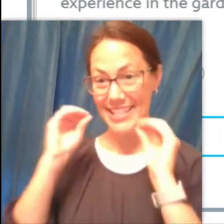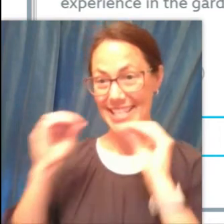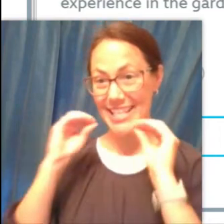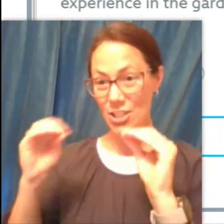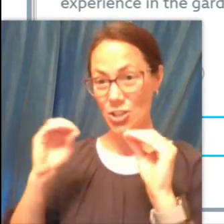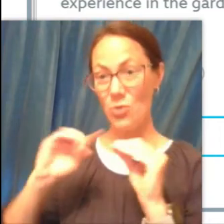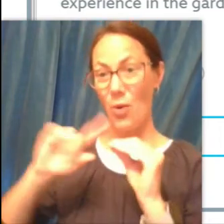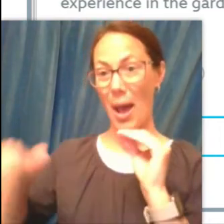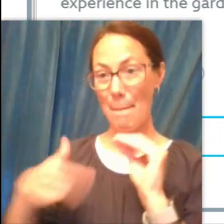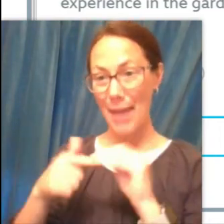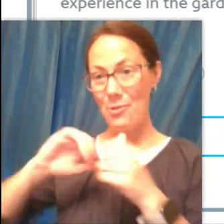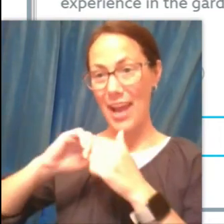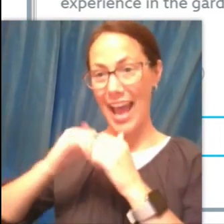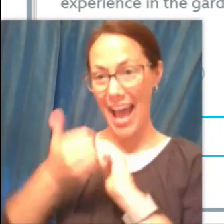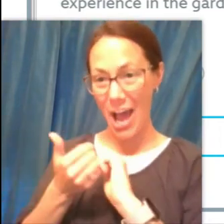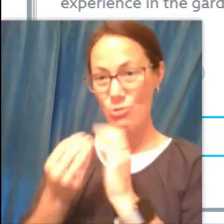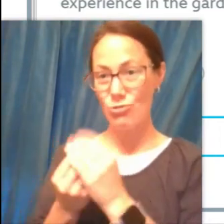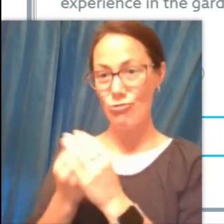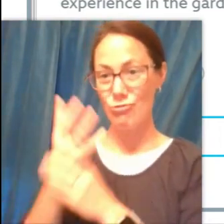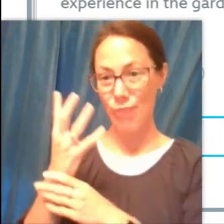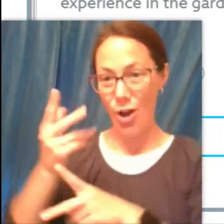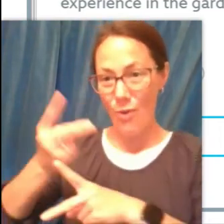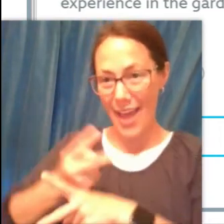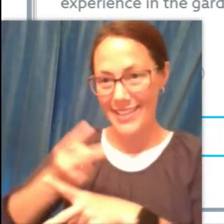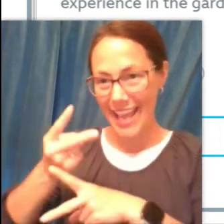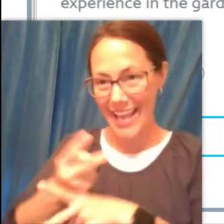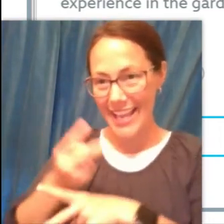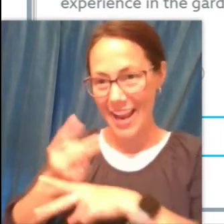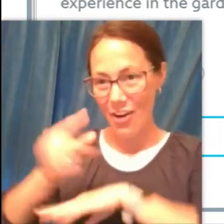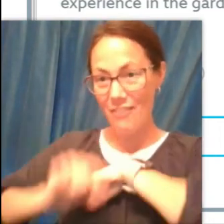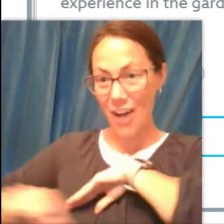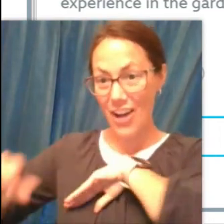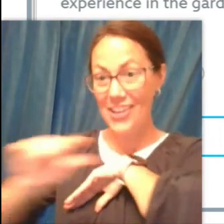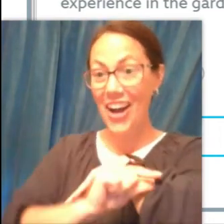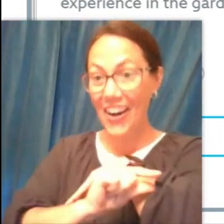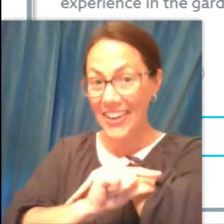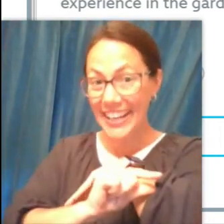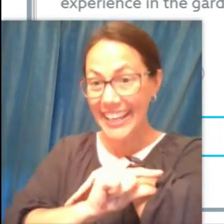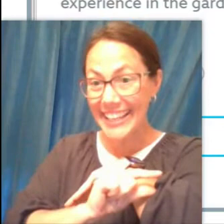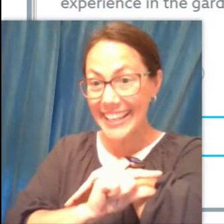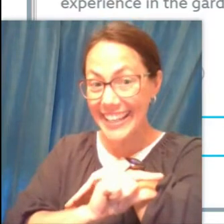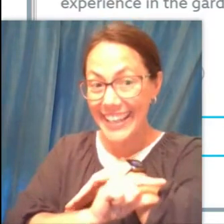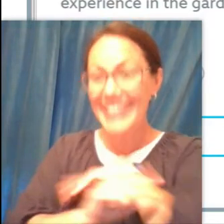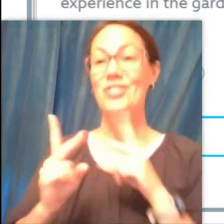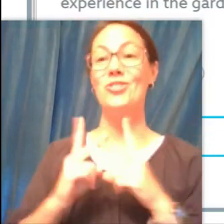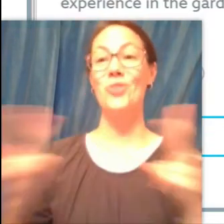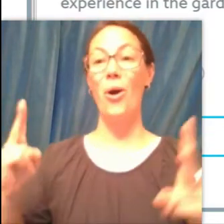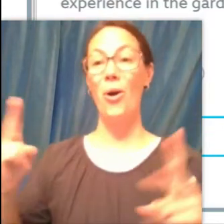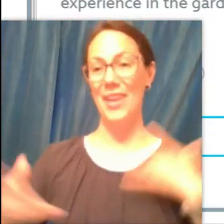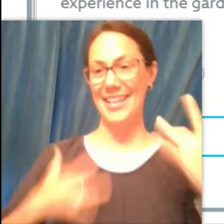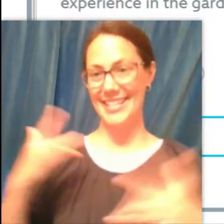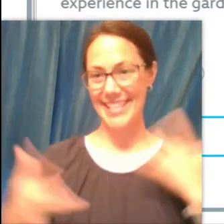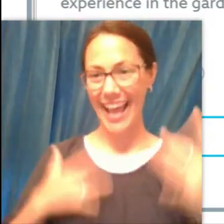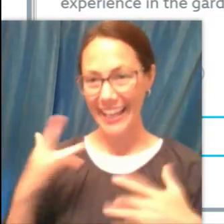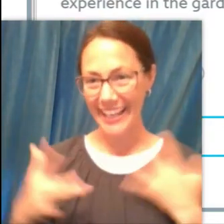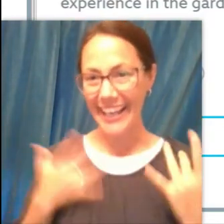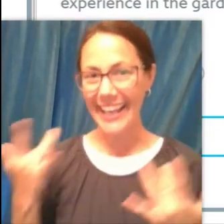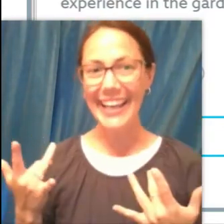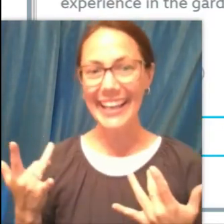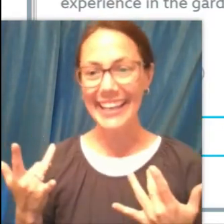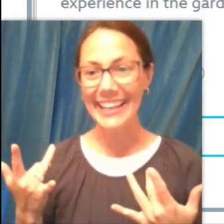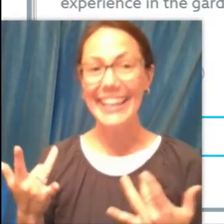going to teach you about how to grow and take care of a garden. So